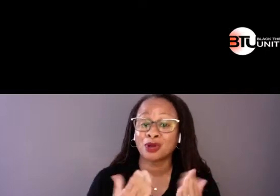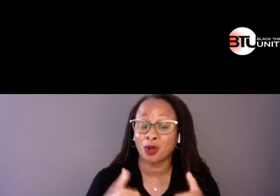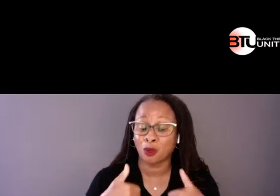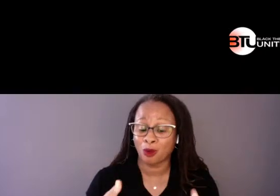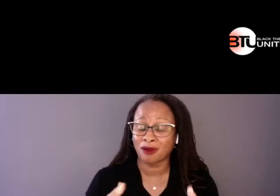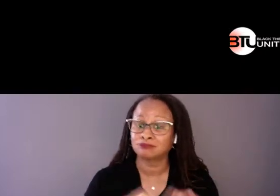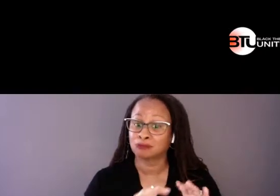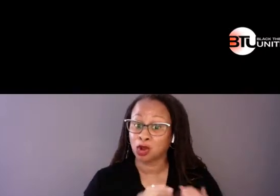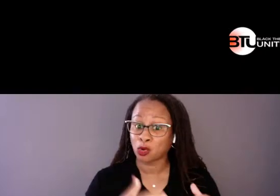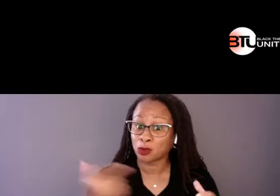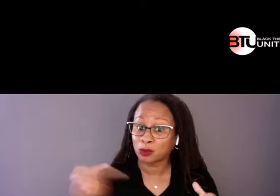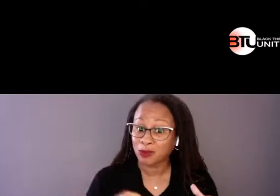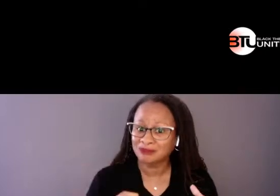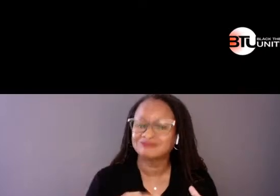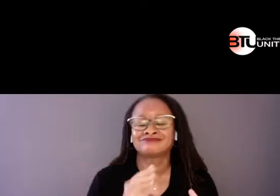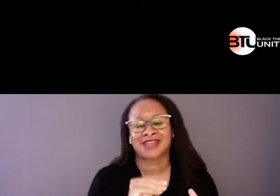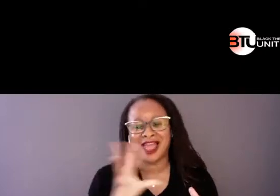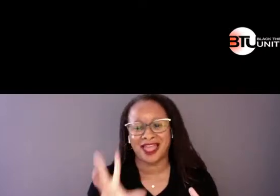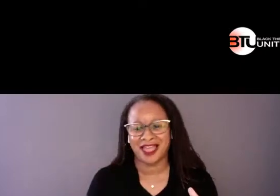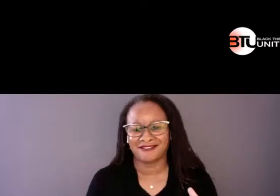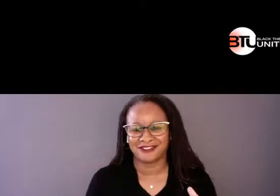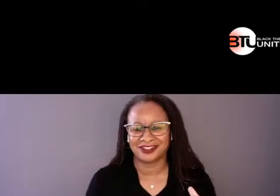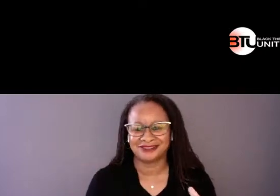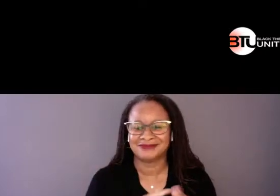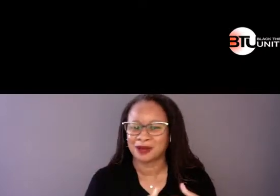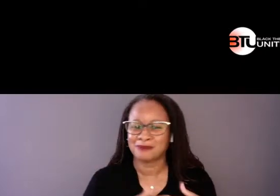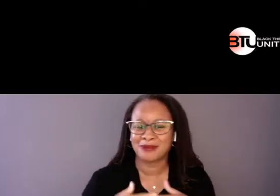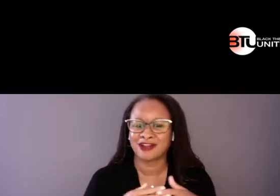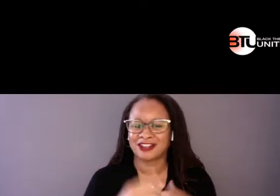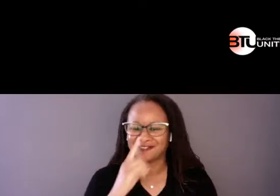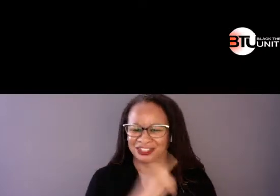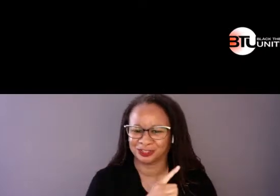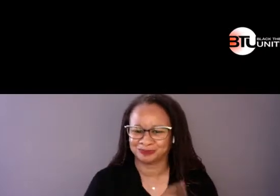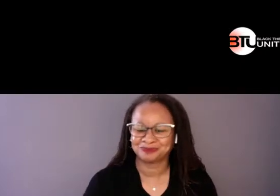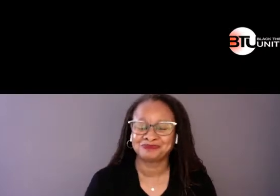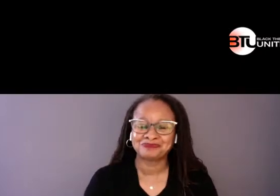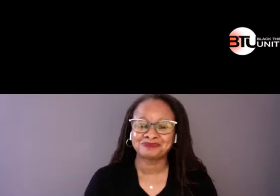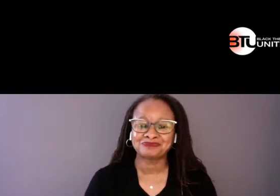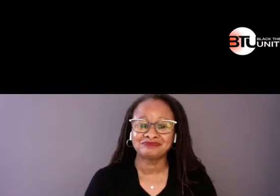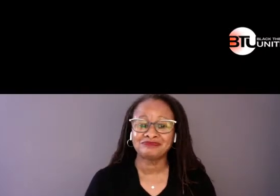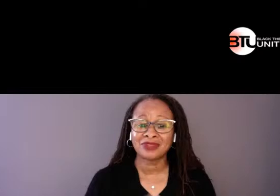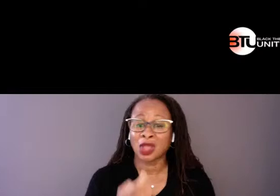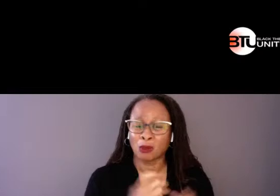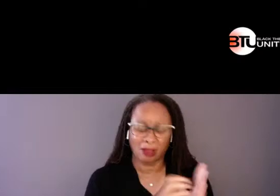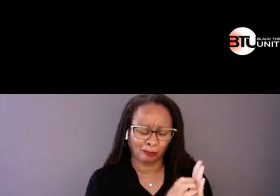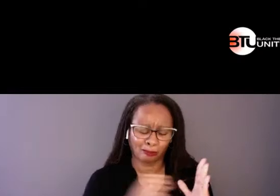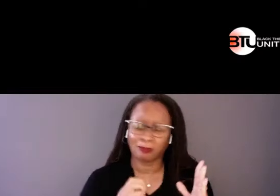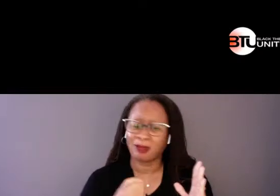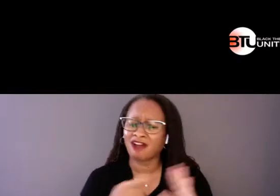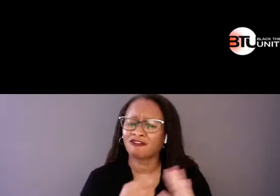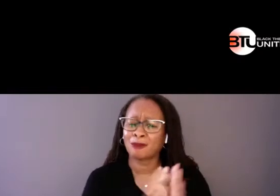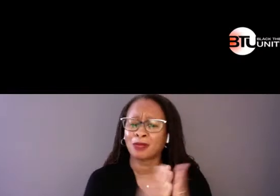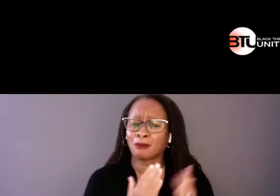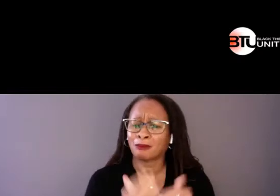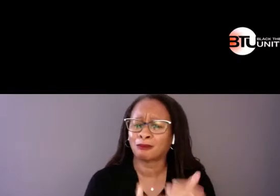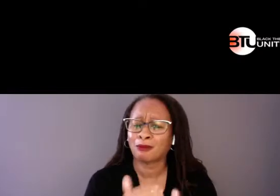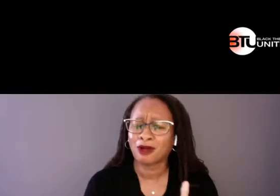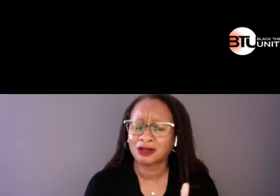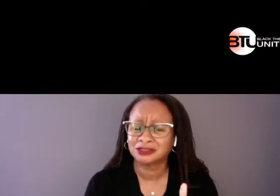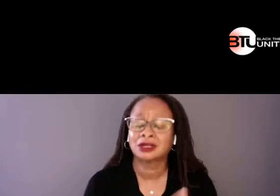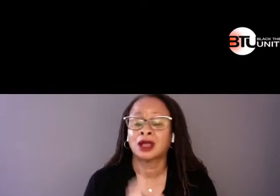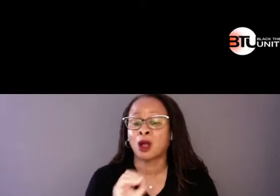category of African American Fiction. An excerpt from her novel in progress, Oak